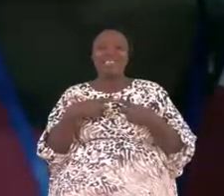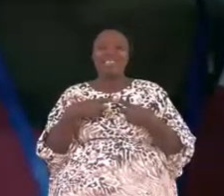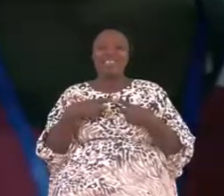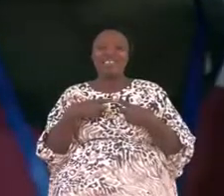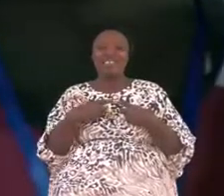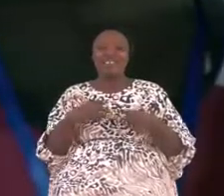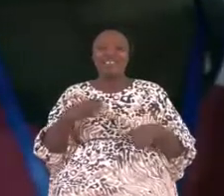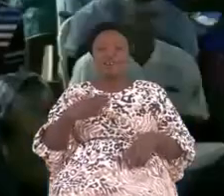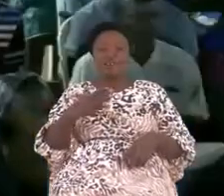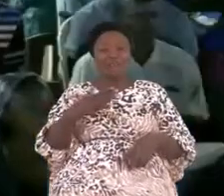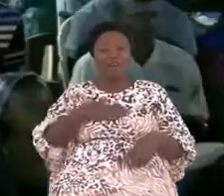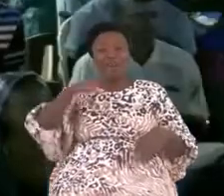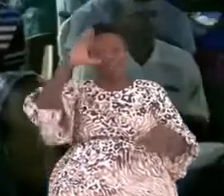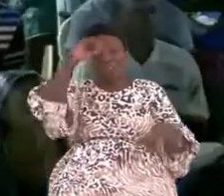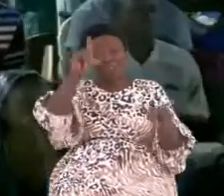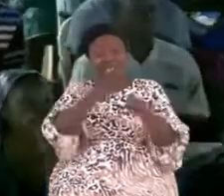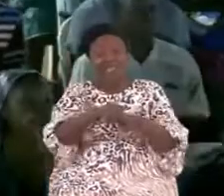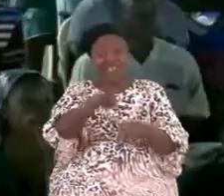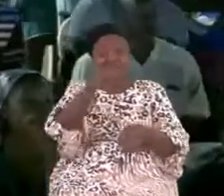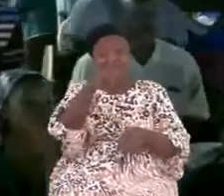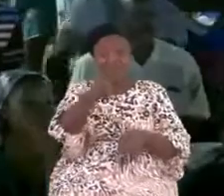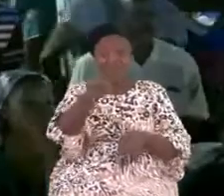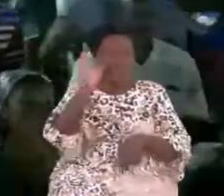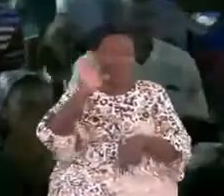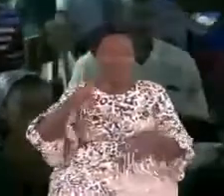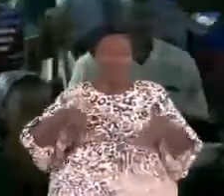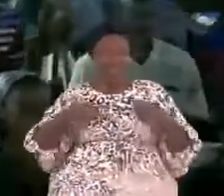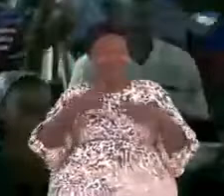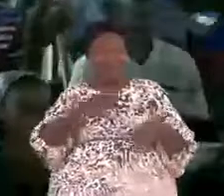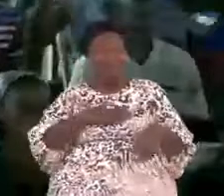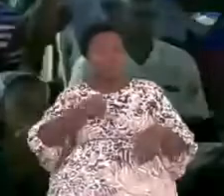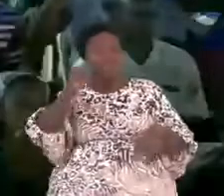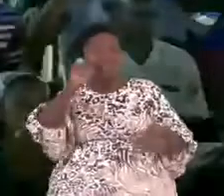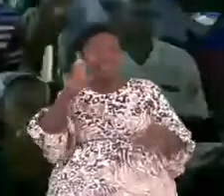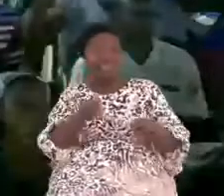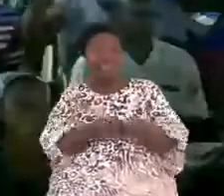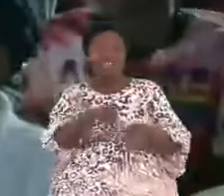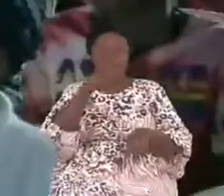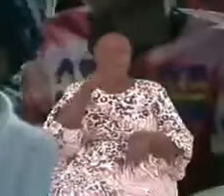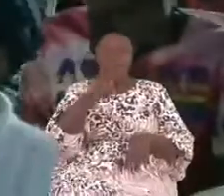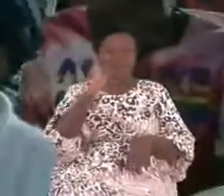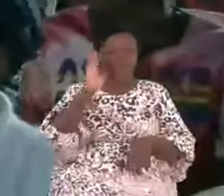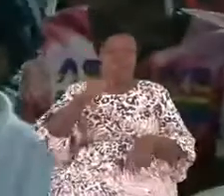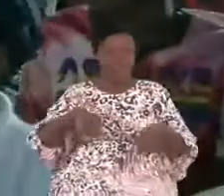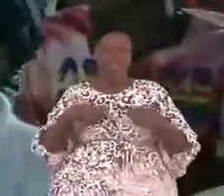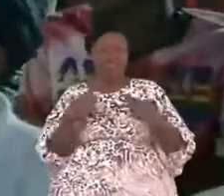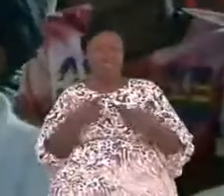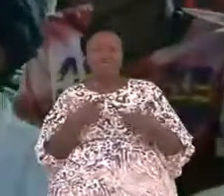Brother, you will live. Sister, you will live.